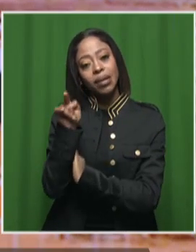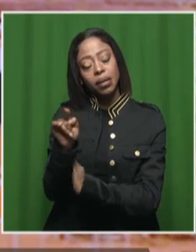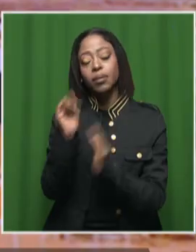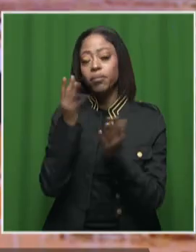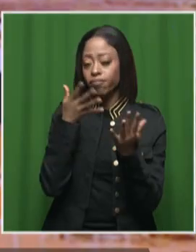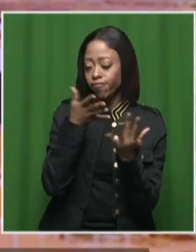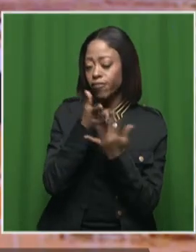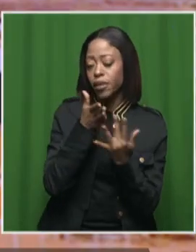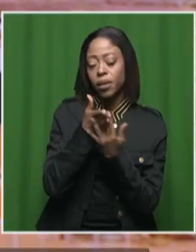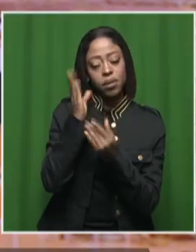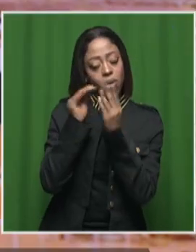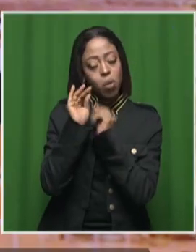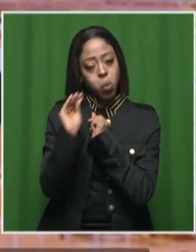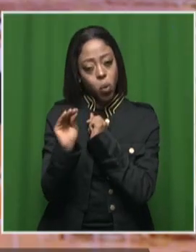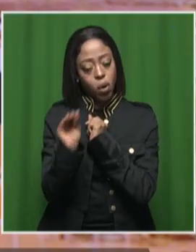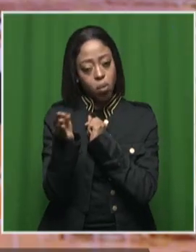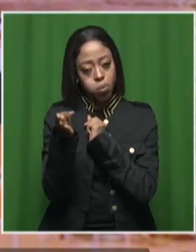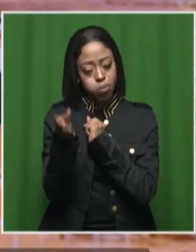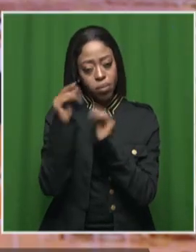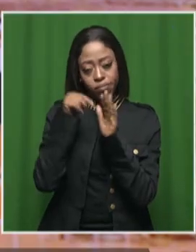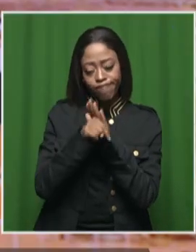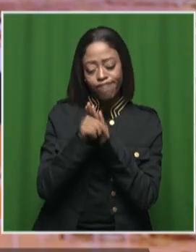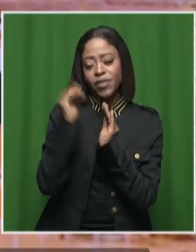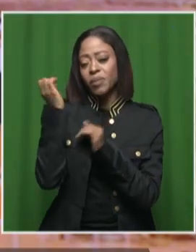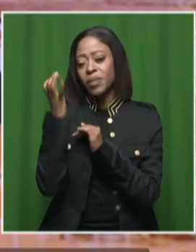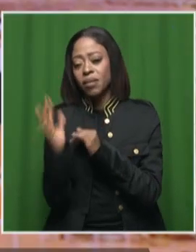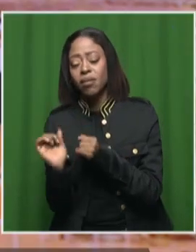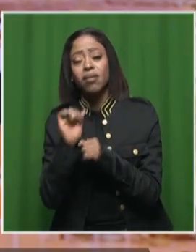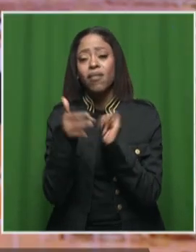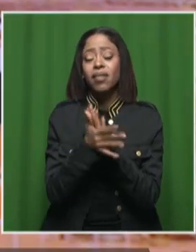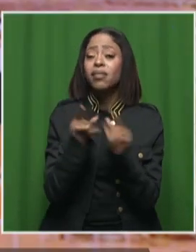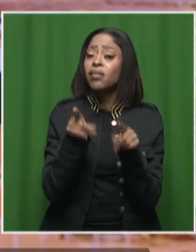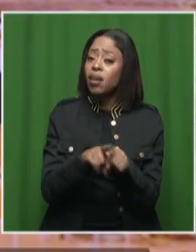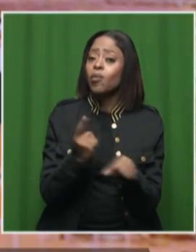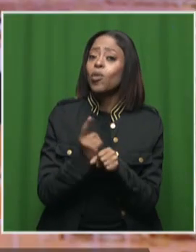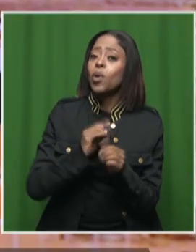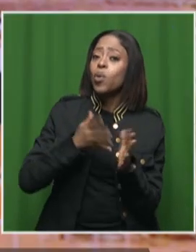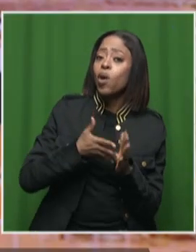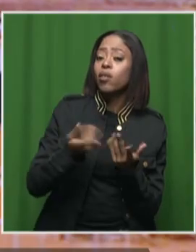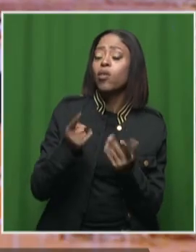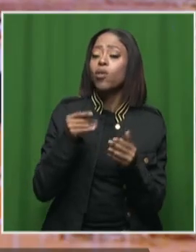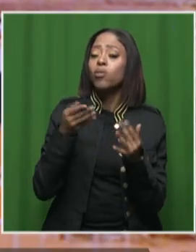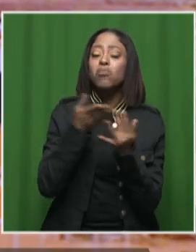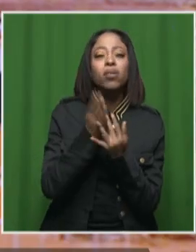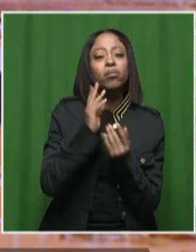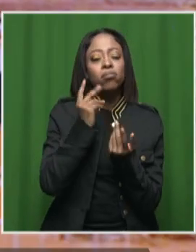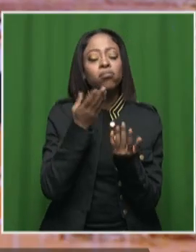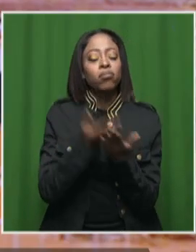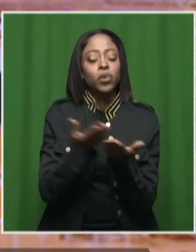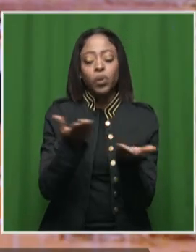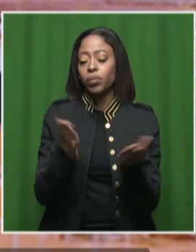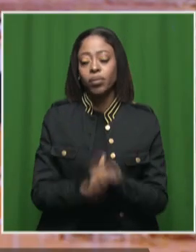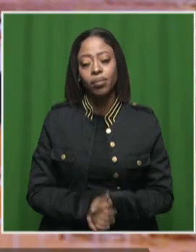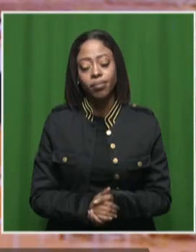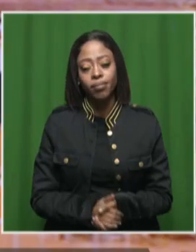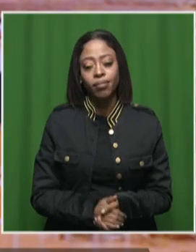doubt you'll find all of the information there with detailed speakers. And if you would like to attend or log in, you can. You're free to do